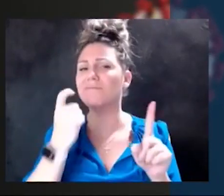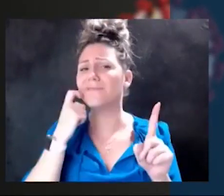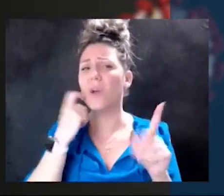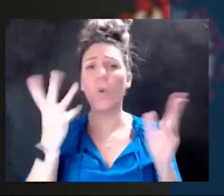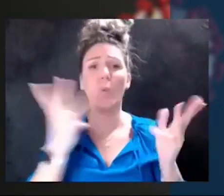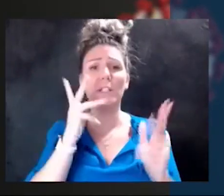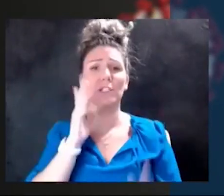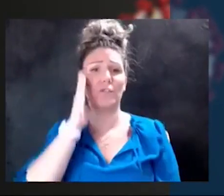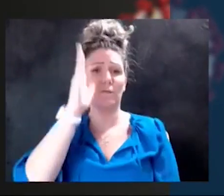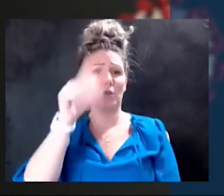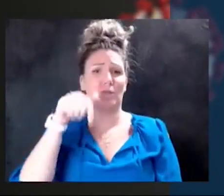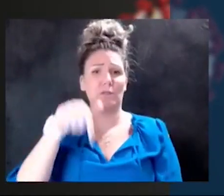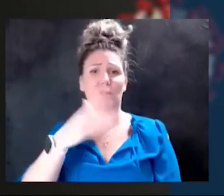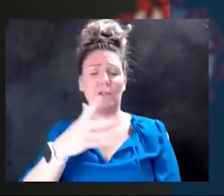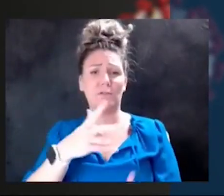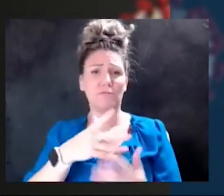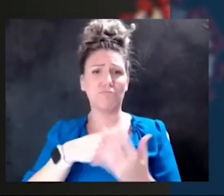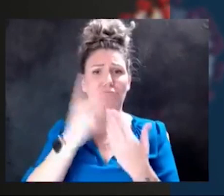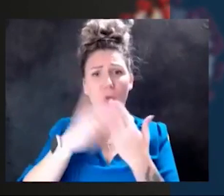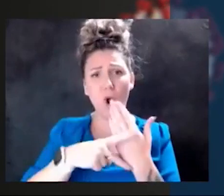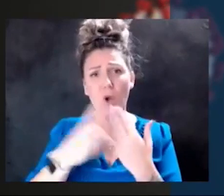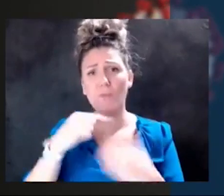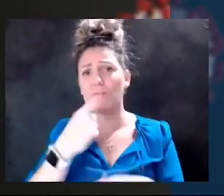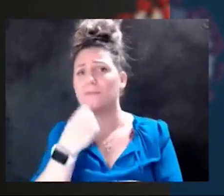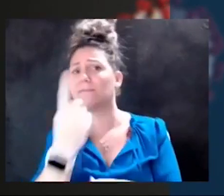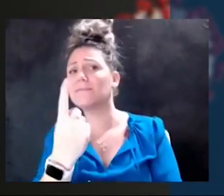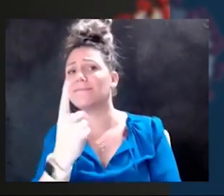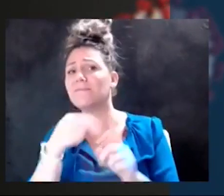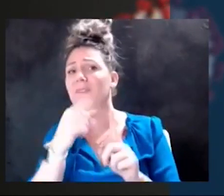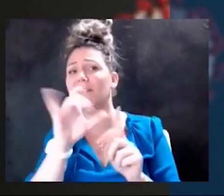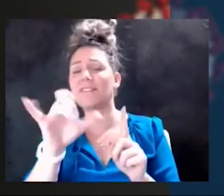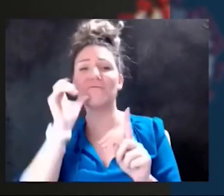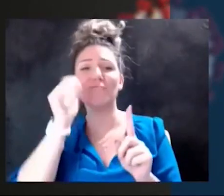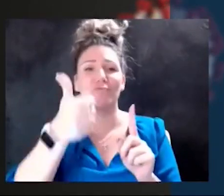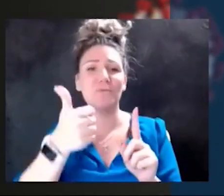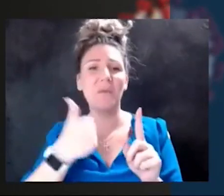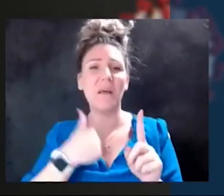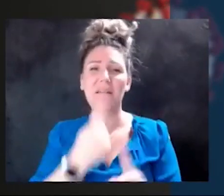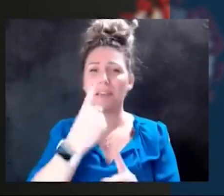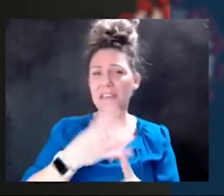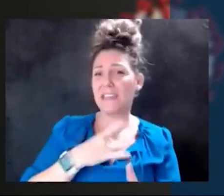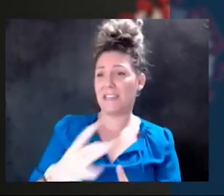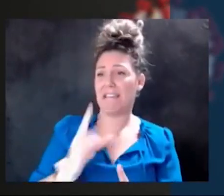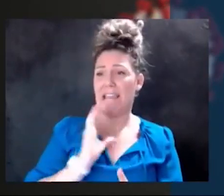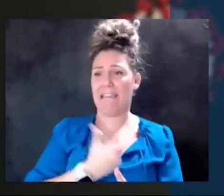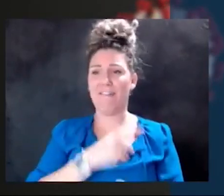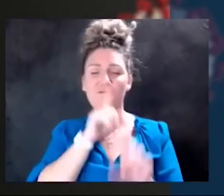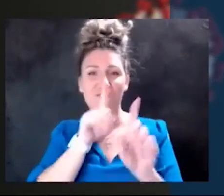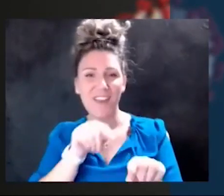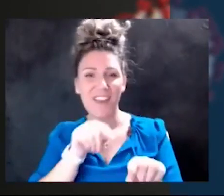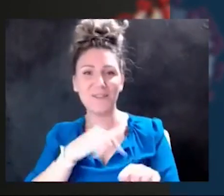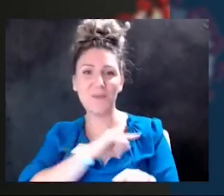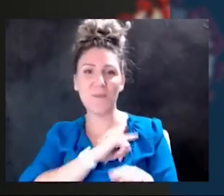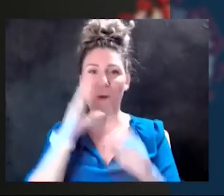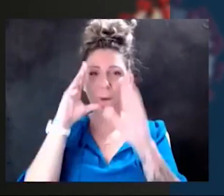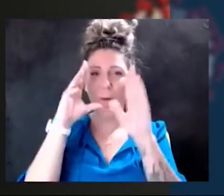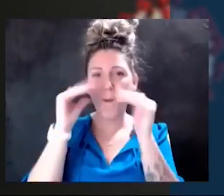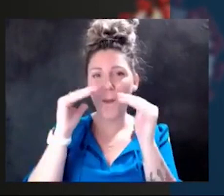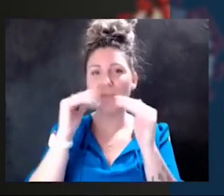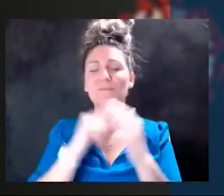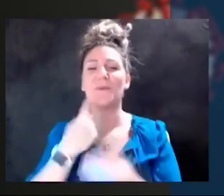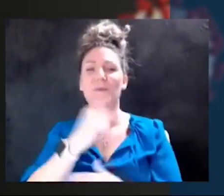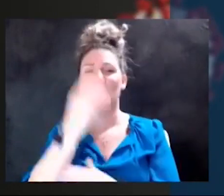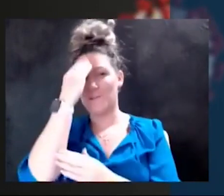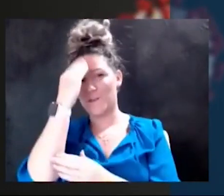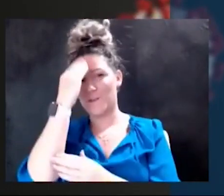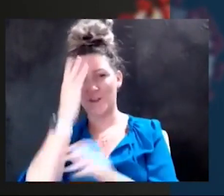show? We'll tell you about that tomorrow. I think you're going to like our answer. Anyway, we hope so. We know that the COVID crisis isn't